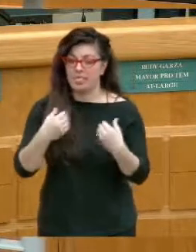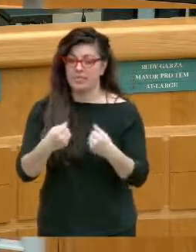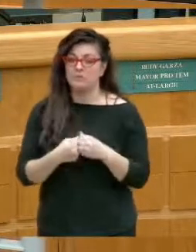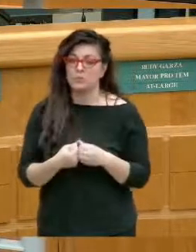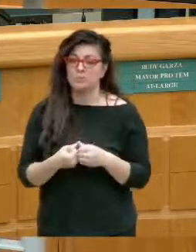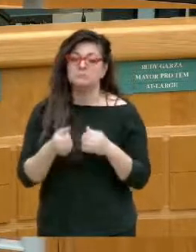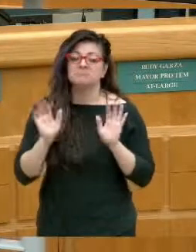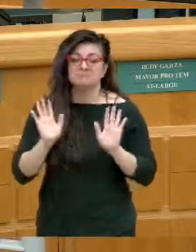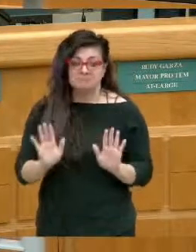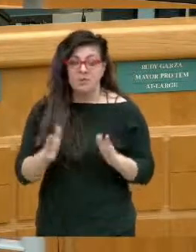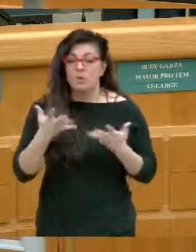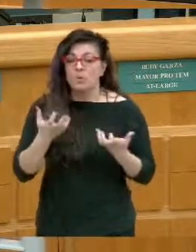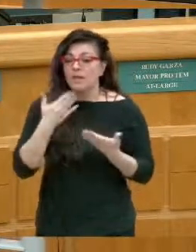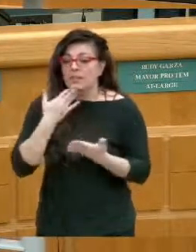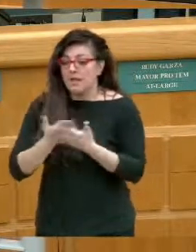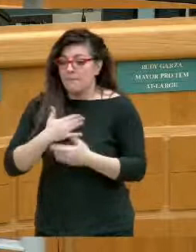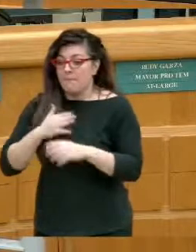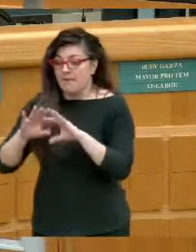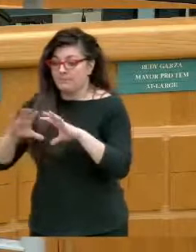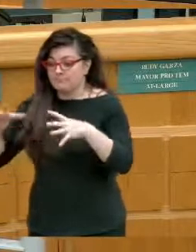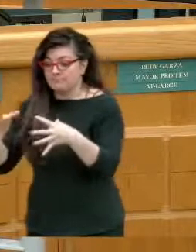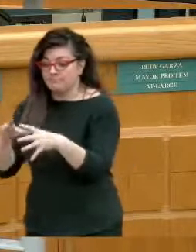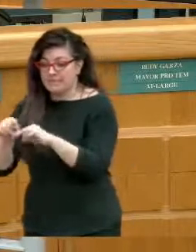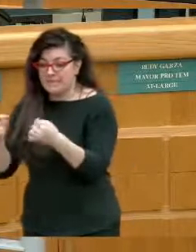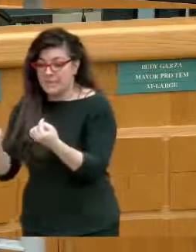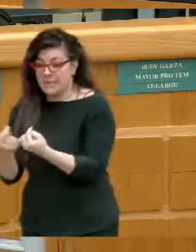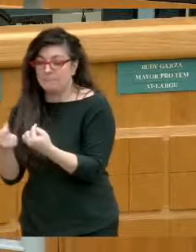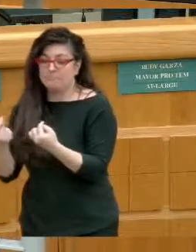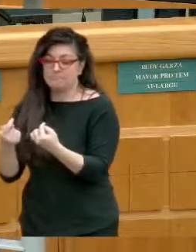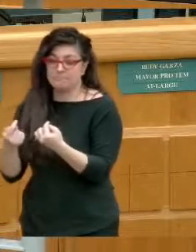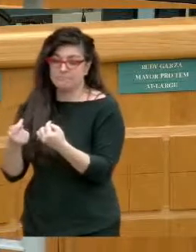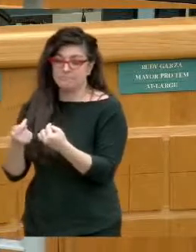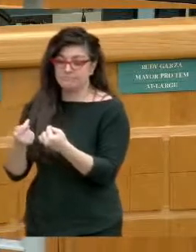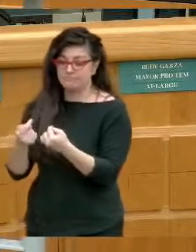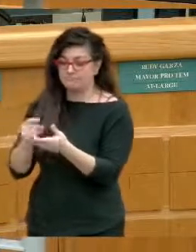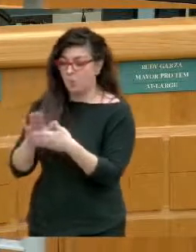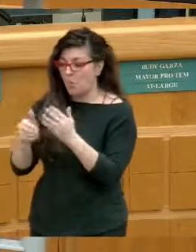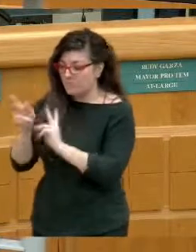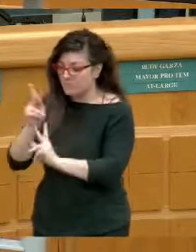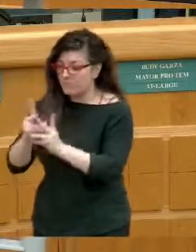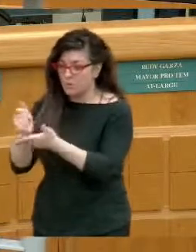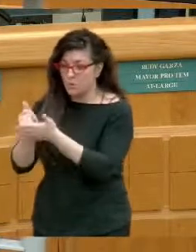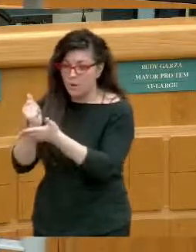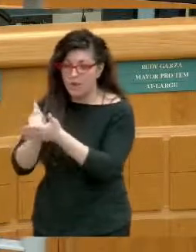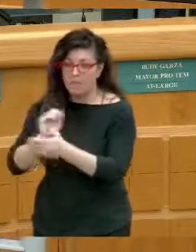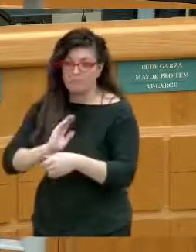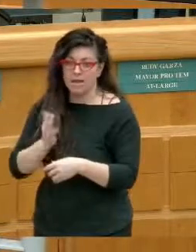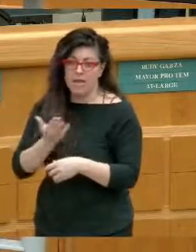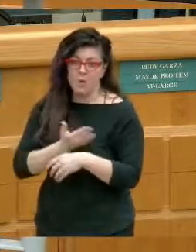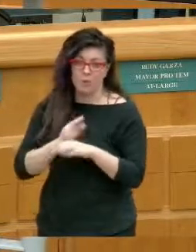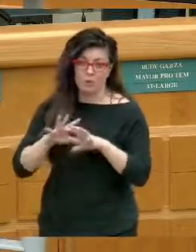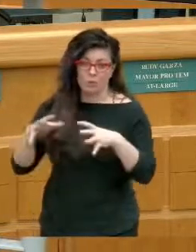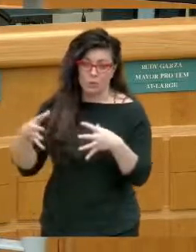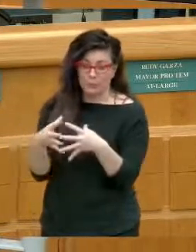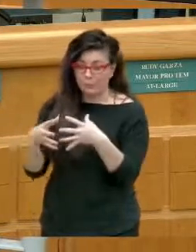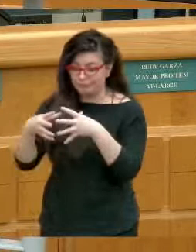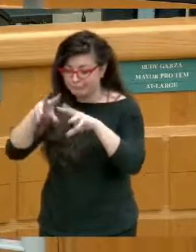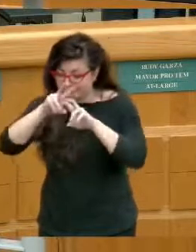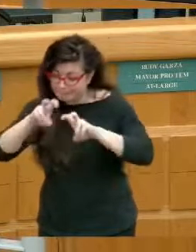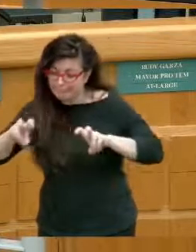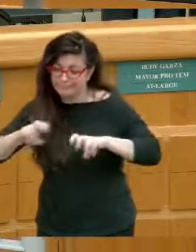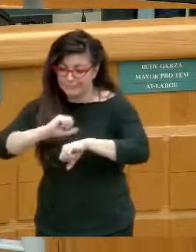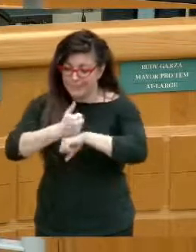on the task force, everybody that I'm not mentioning by name, everybody that helped to form the task force, and everybody that